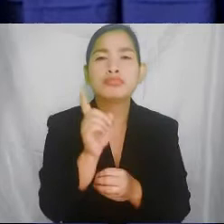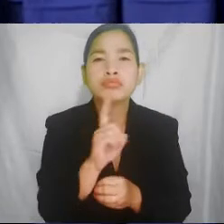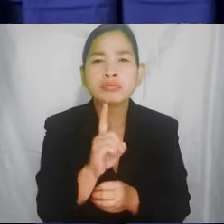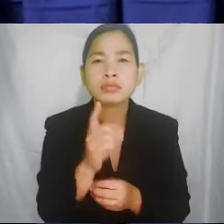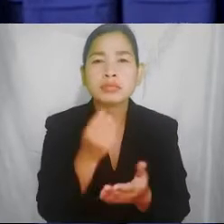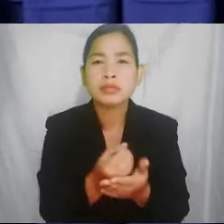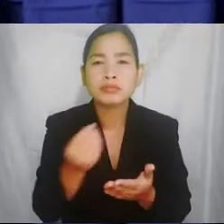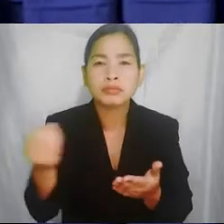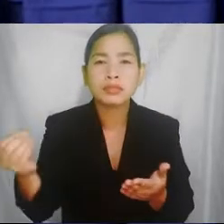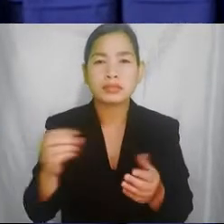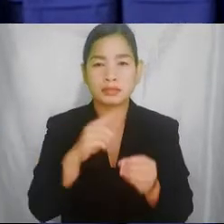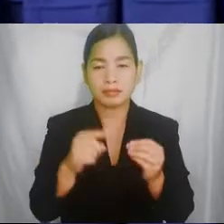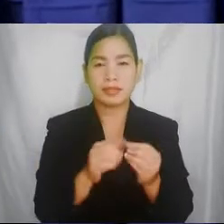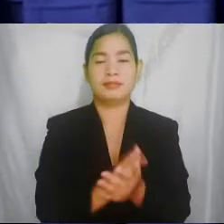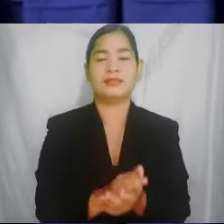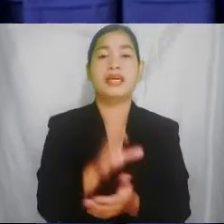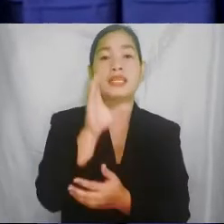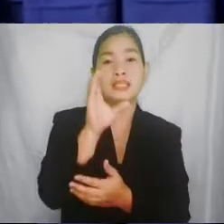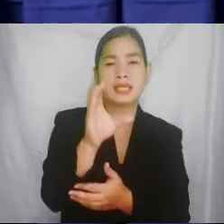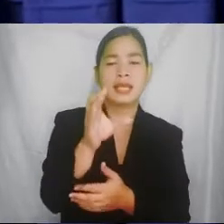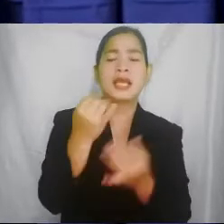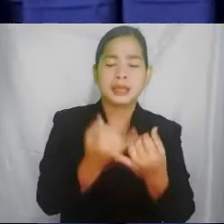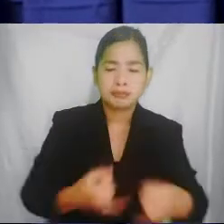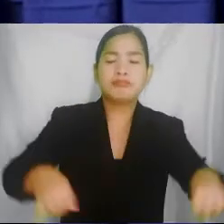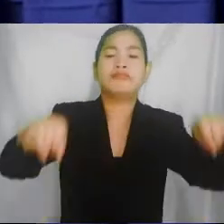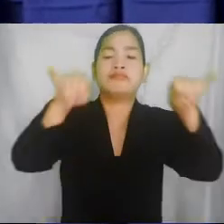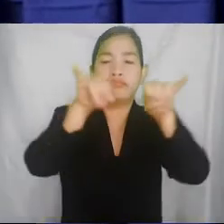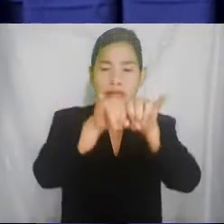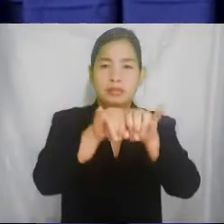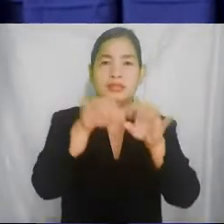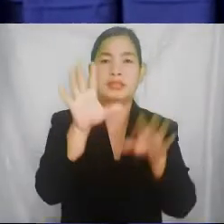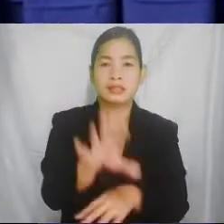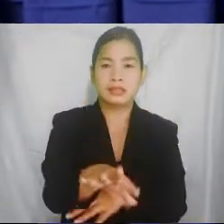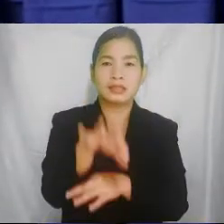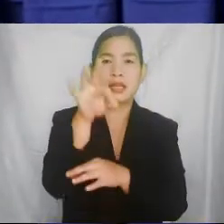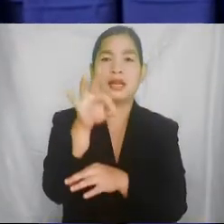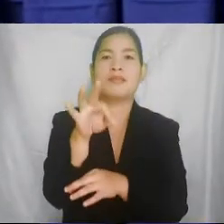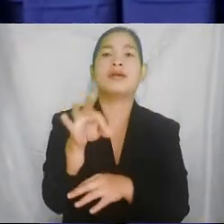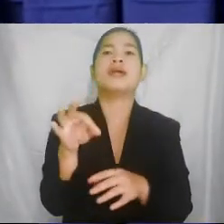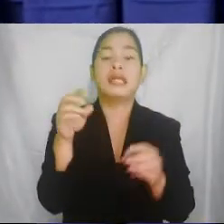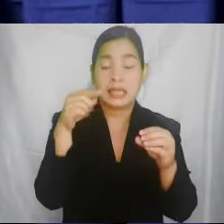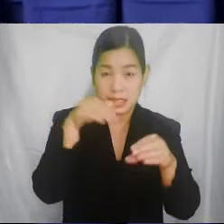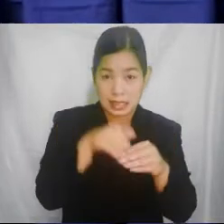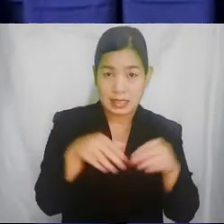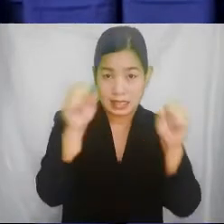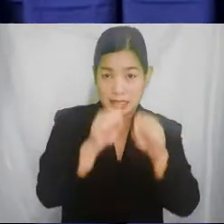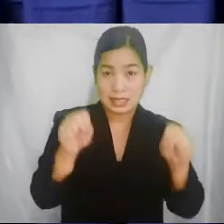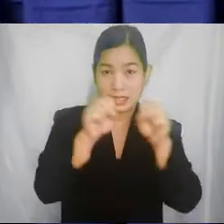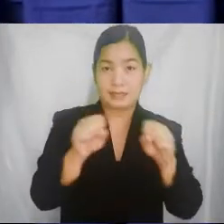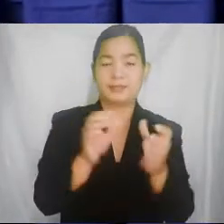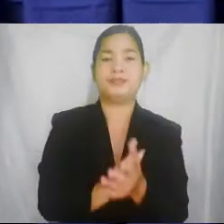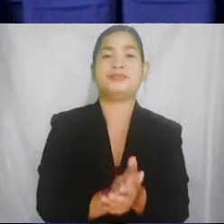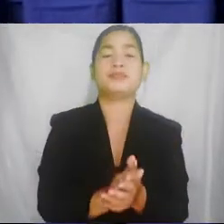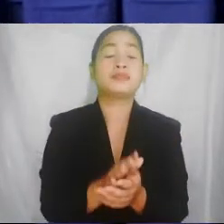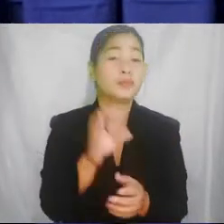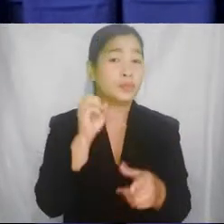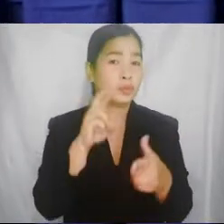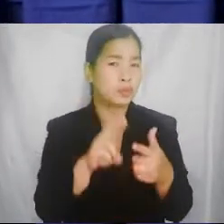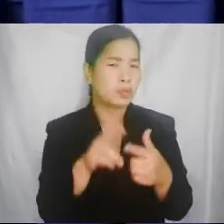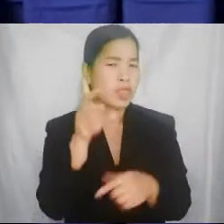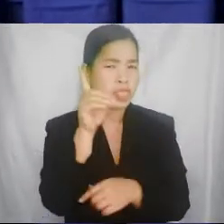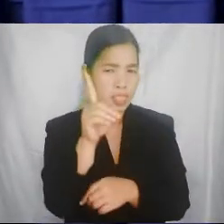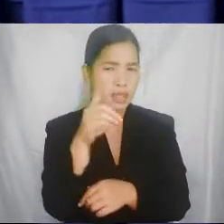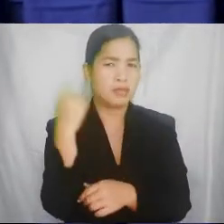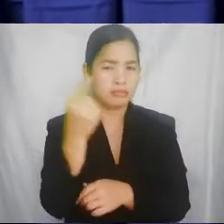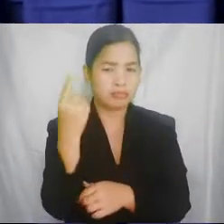C. It is an important discovery that led to advancement in science. D. Only living